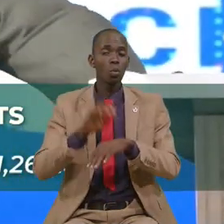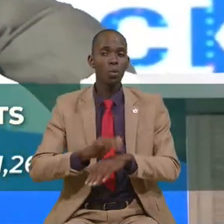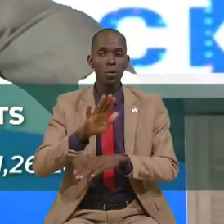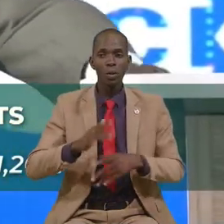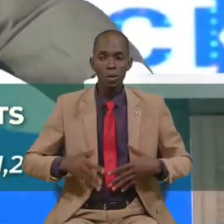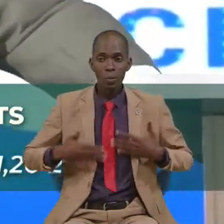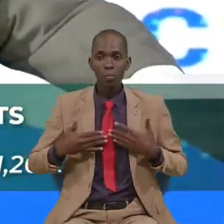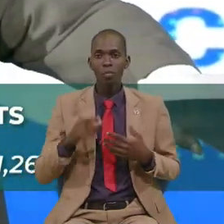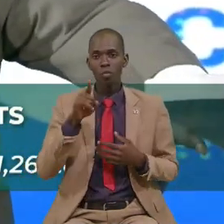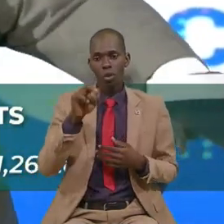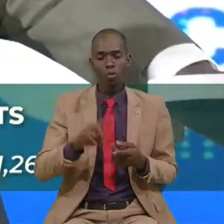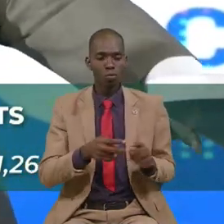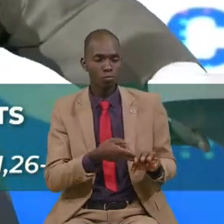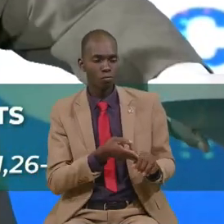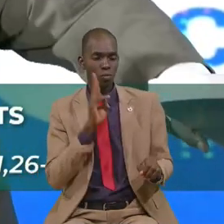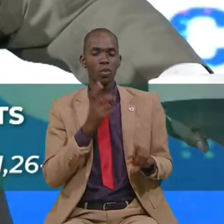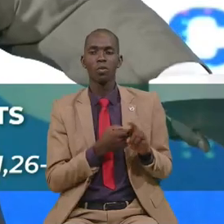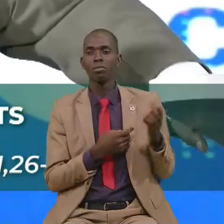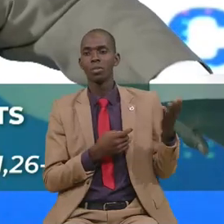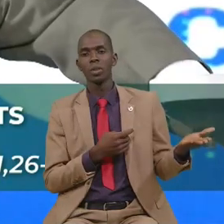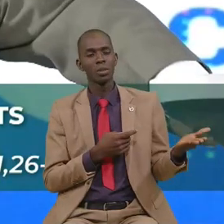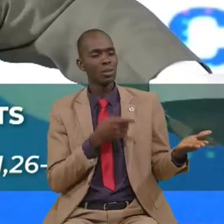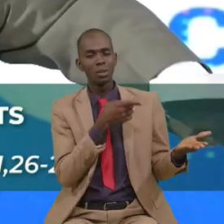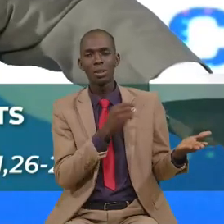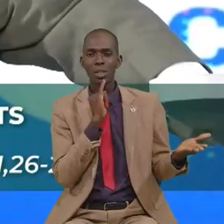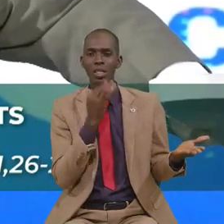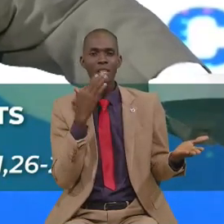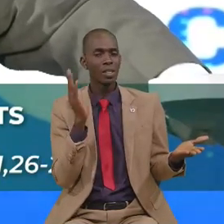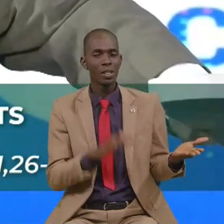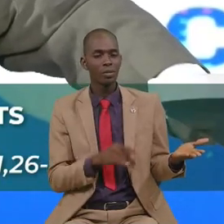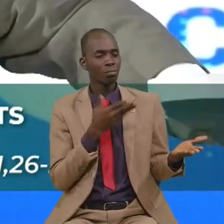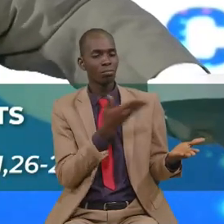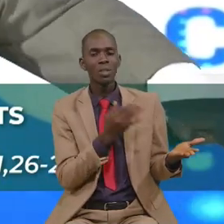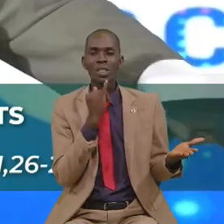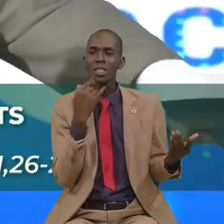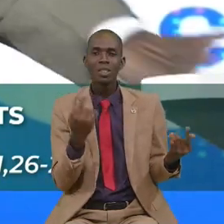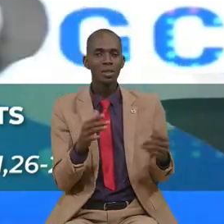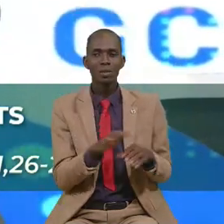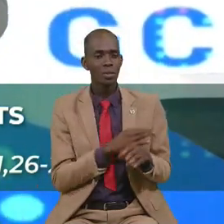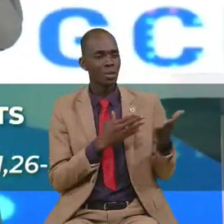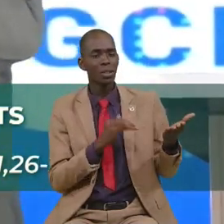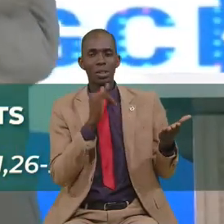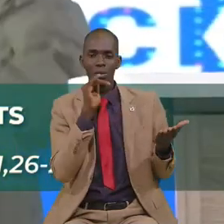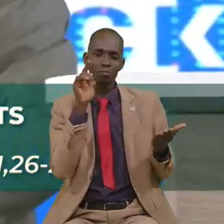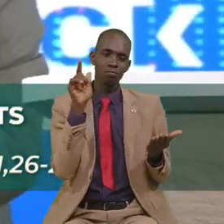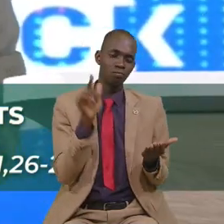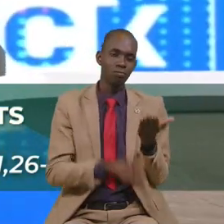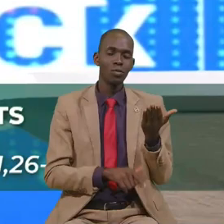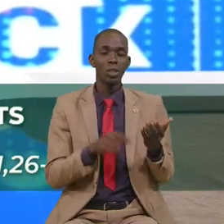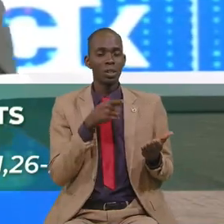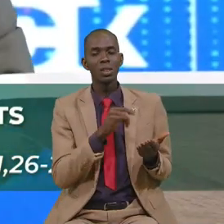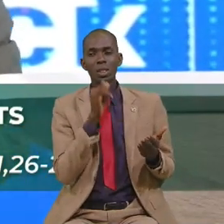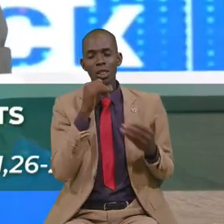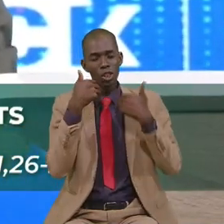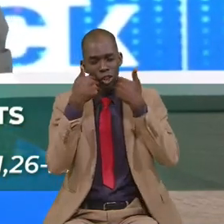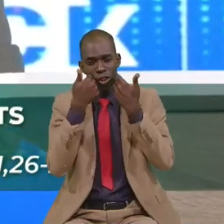out of that place which is evil, which is sinful, which is degrading, and which is shameful, and